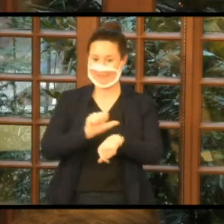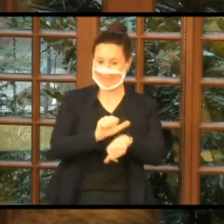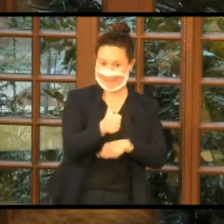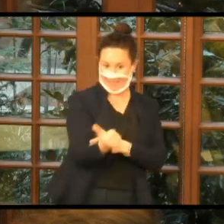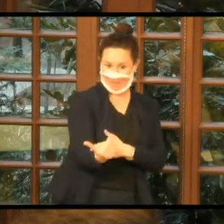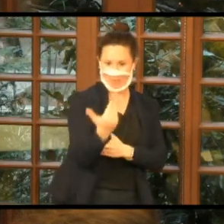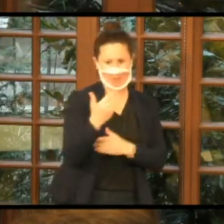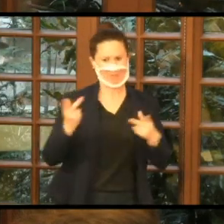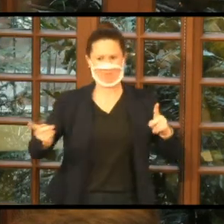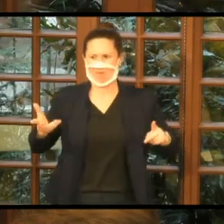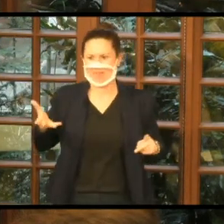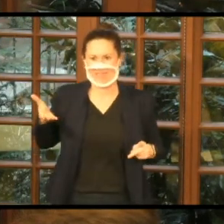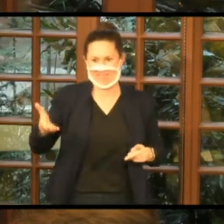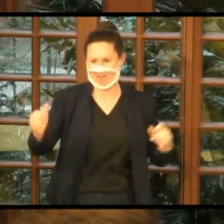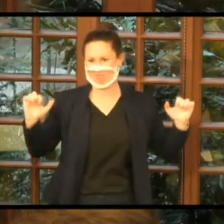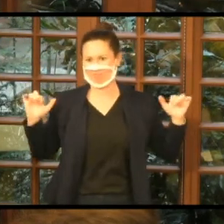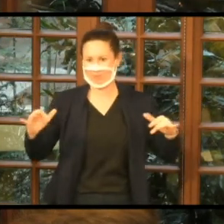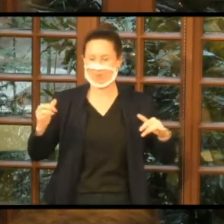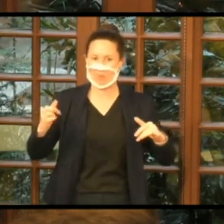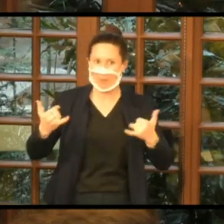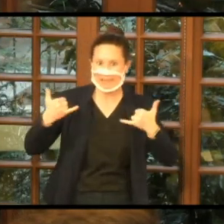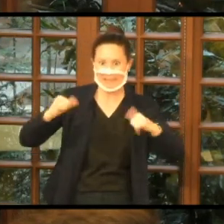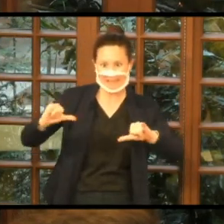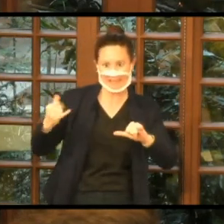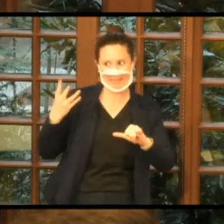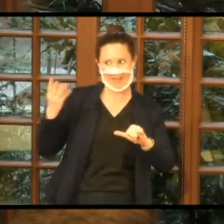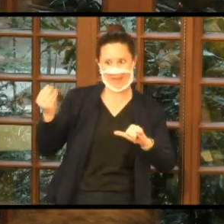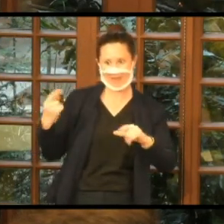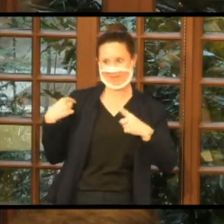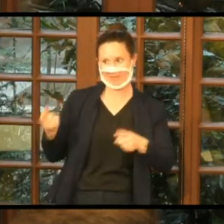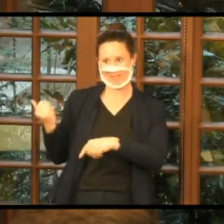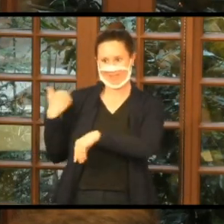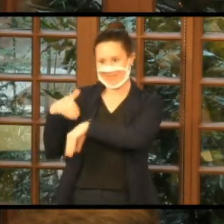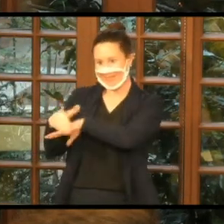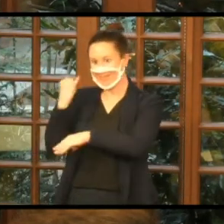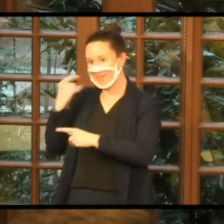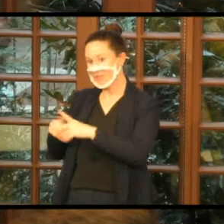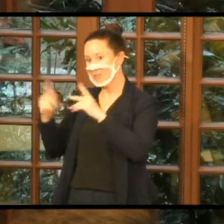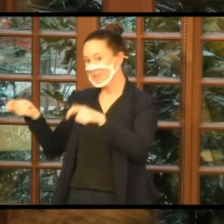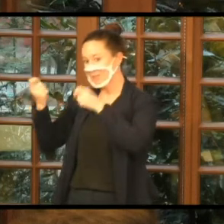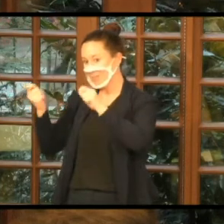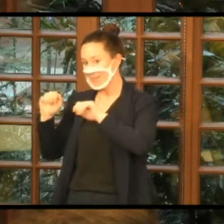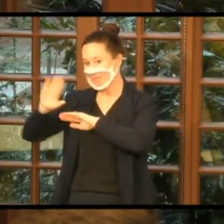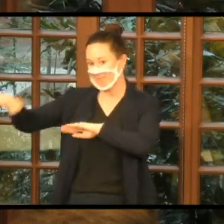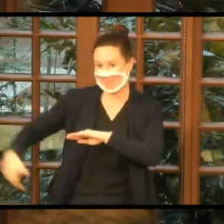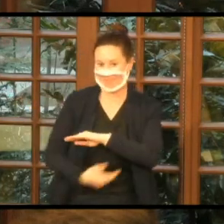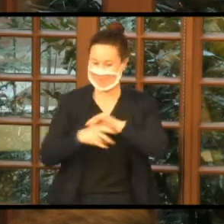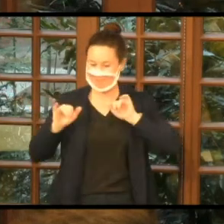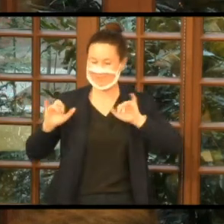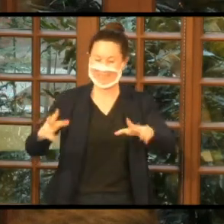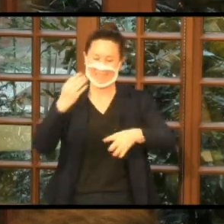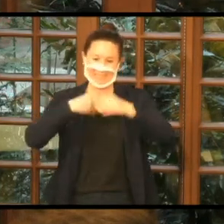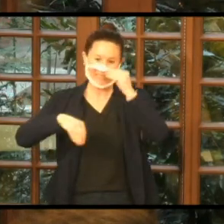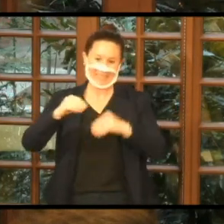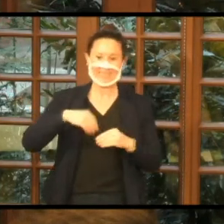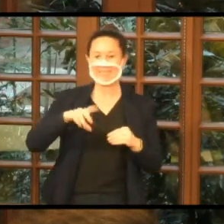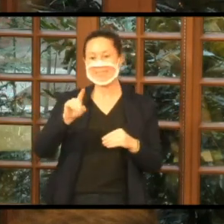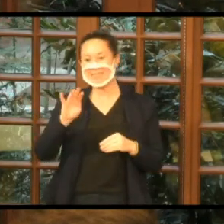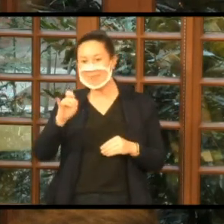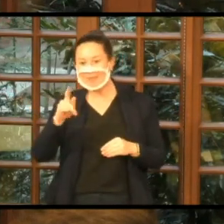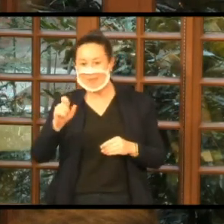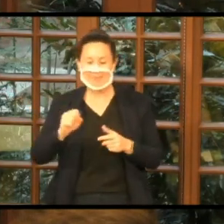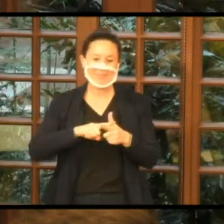people are already out or still out if they started the celebration last night. Eating dumplings and rice balls, round for the cycle of the